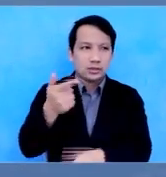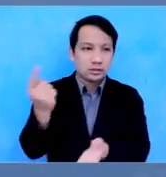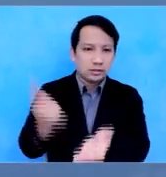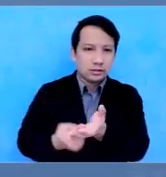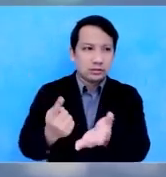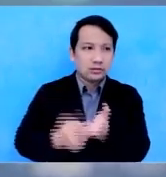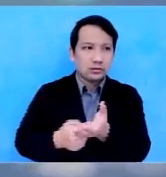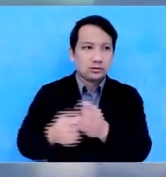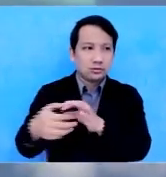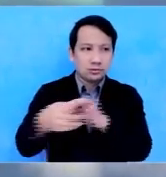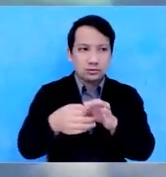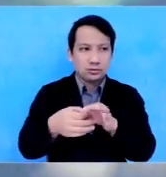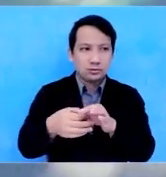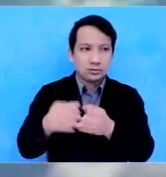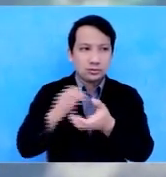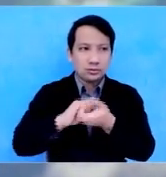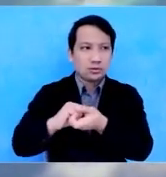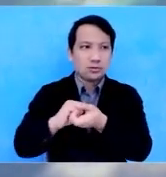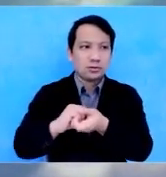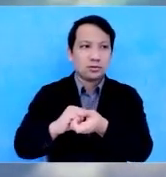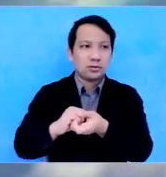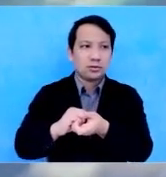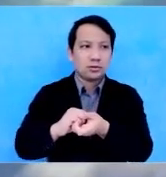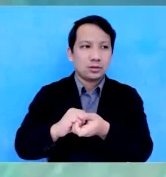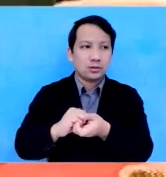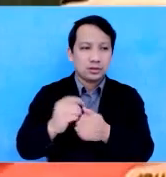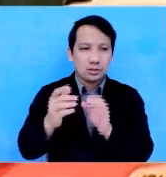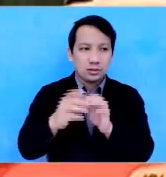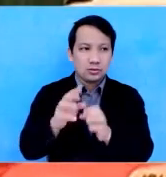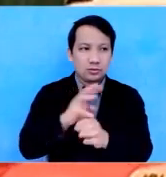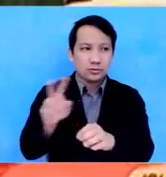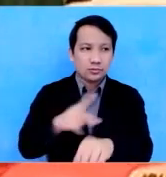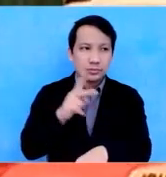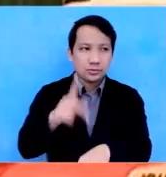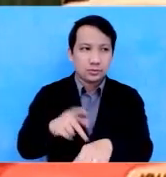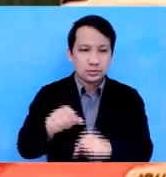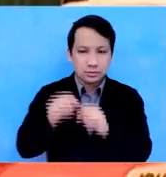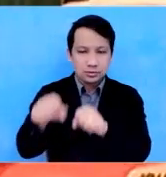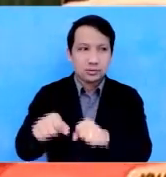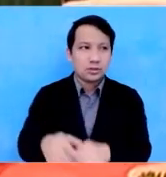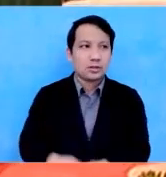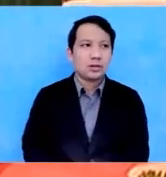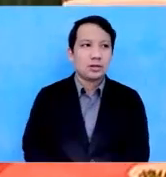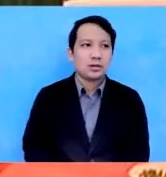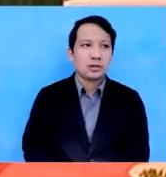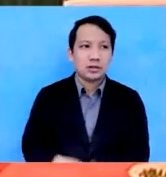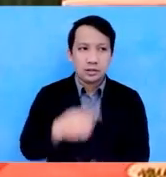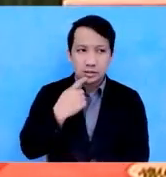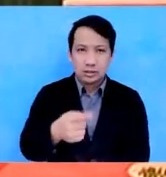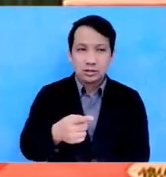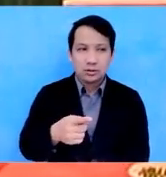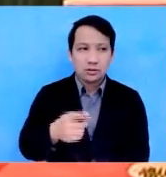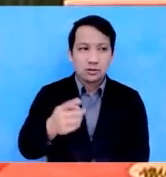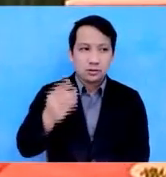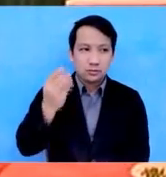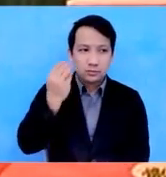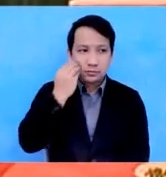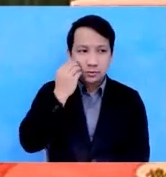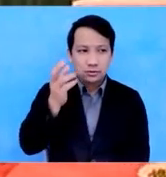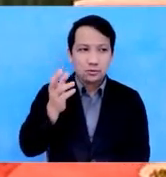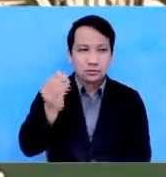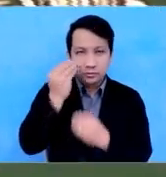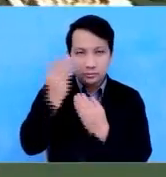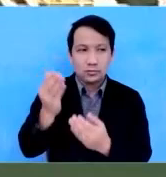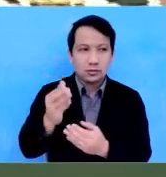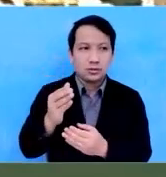na joint oil and gas exploration ng West Philippine Sea. Ayon naman kay House Speaker Martin Romualdez, ipinaabot ni Lee